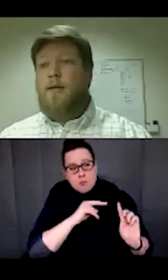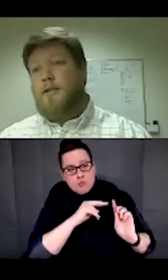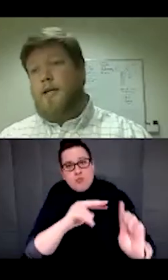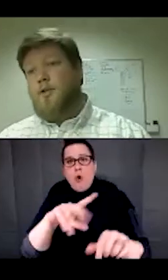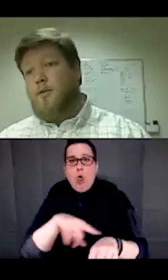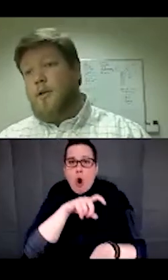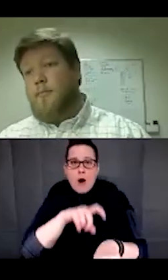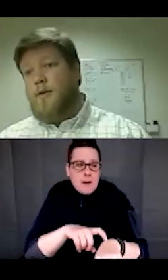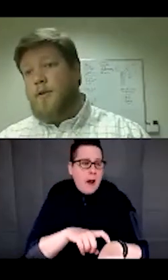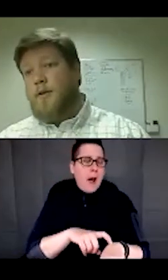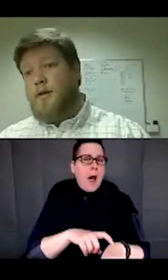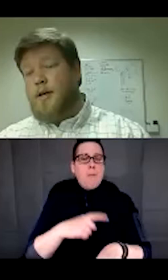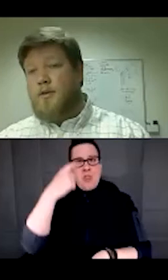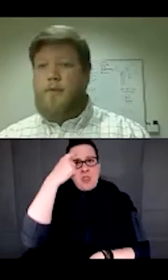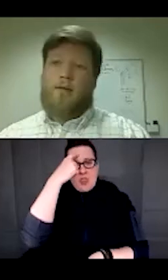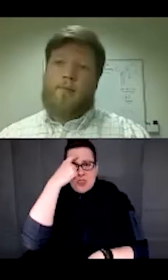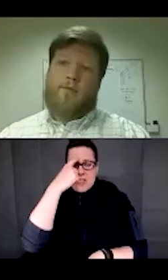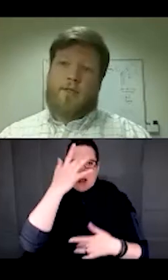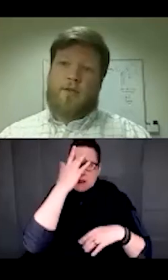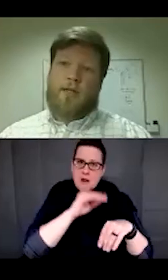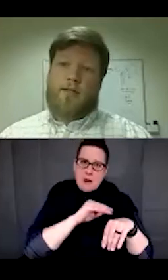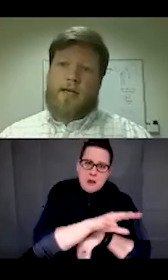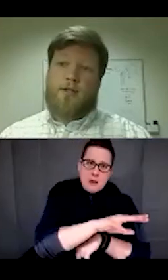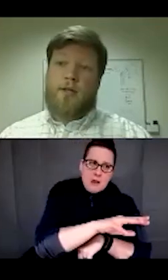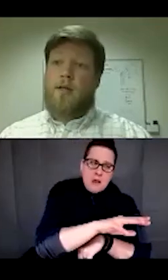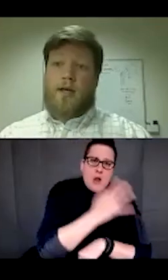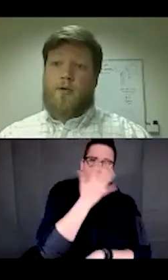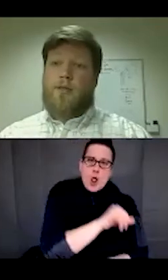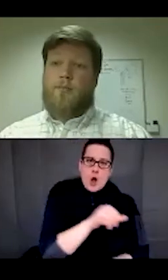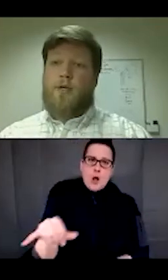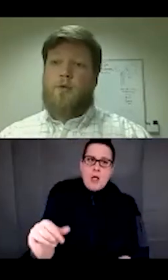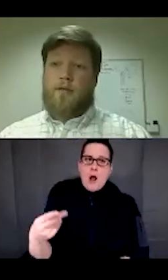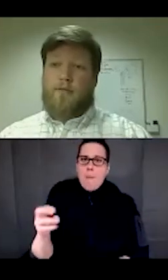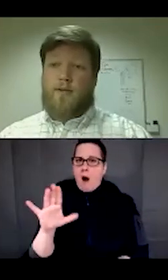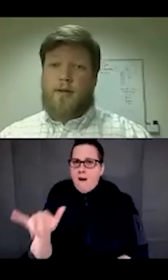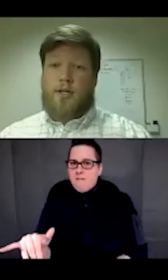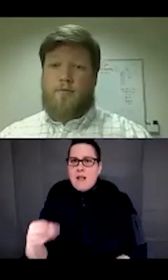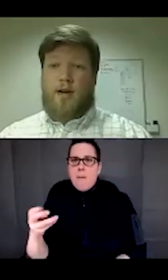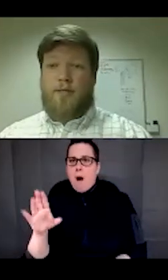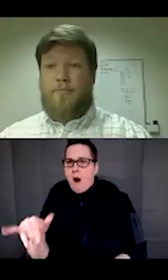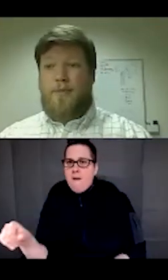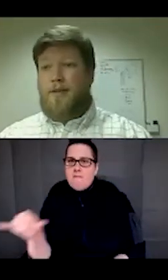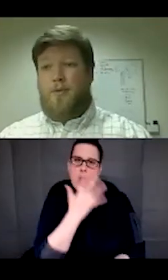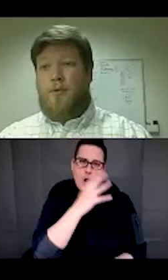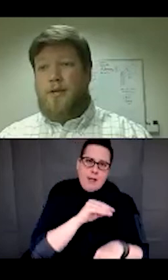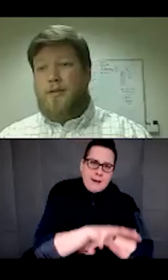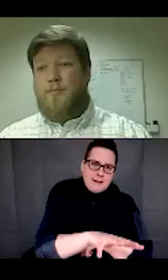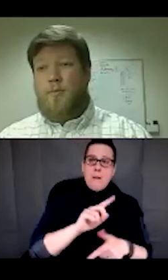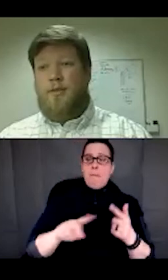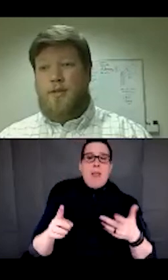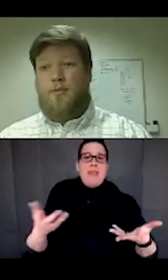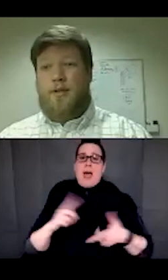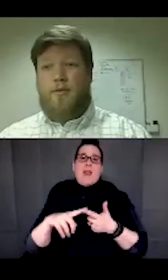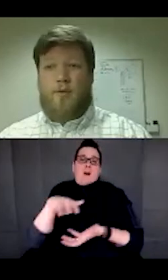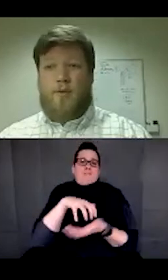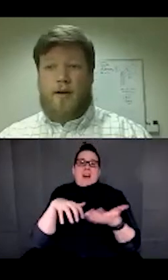could make contagion look like homophily and could make homophily look like contagion. And both of them are equally confounded by shared environment. Without running an experiment,